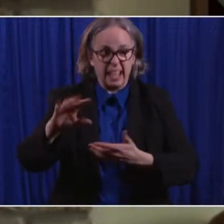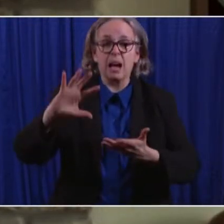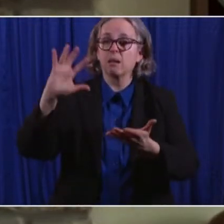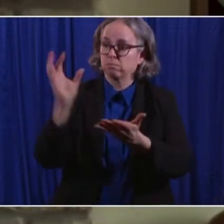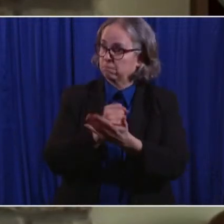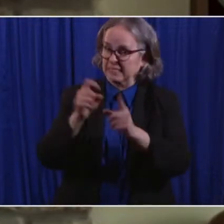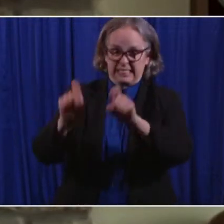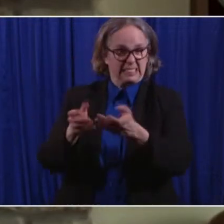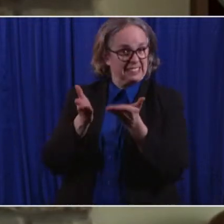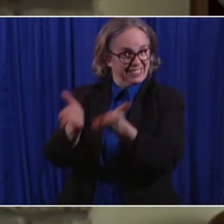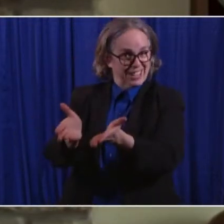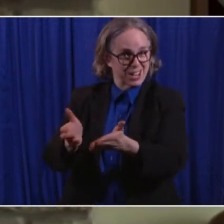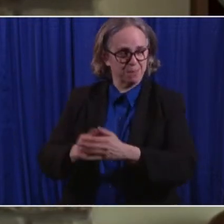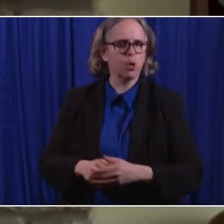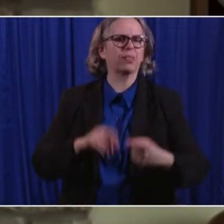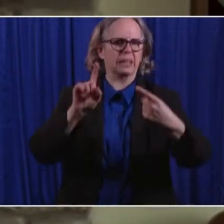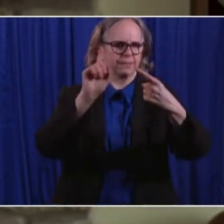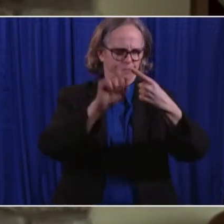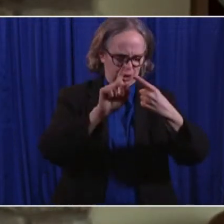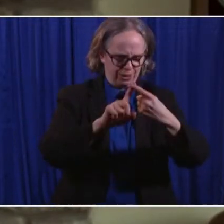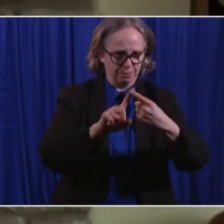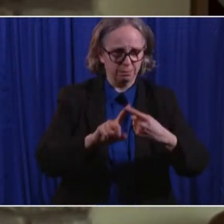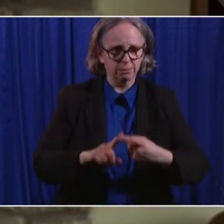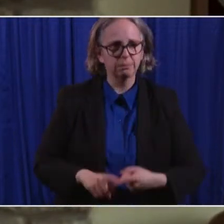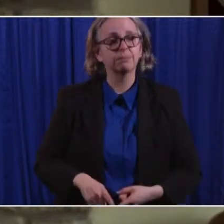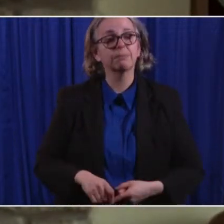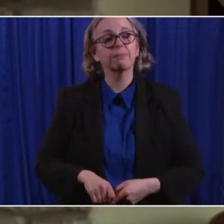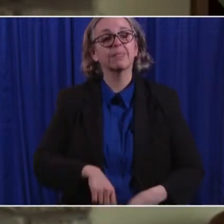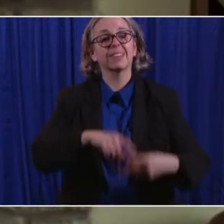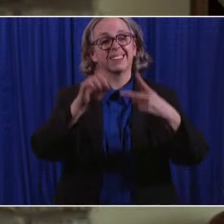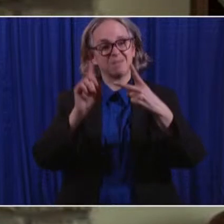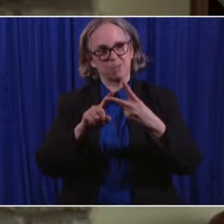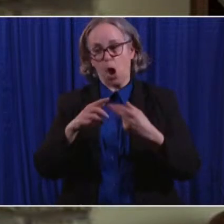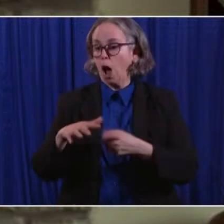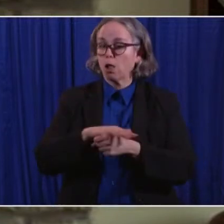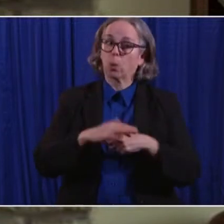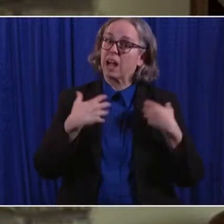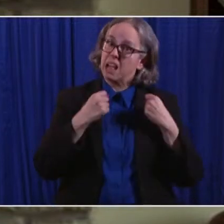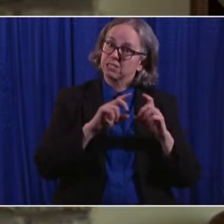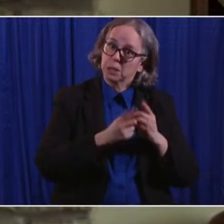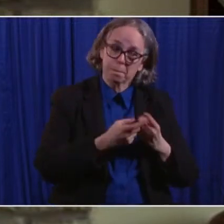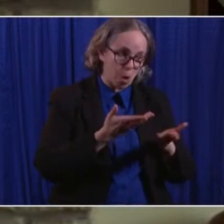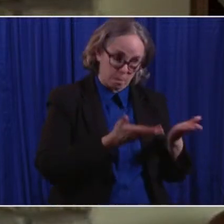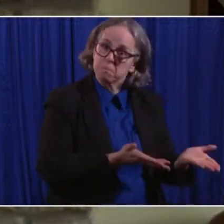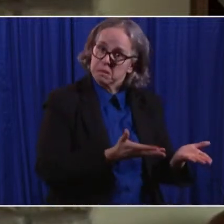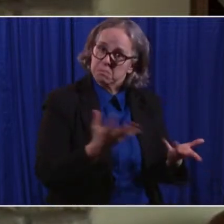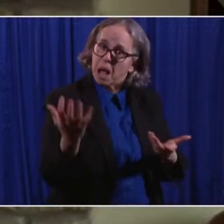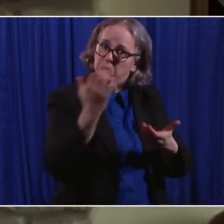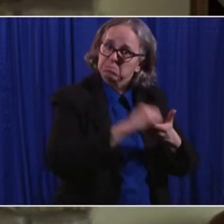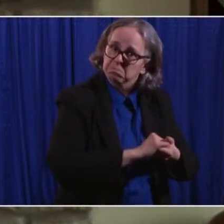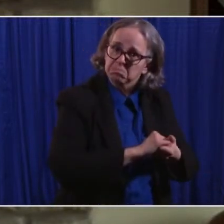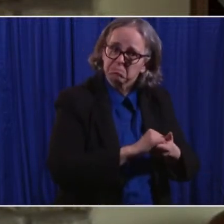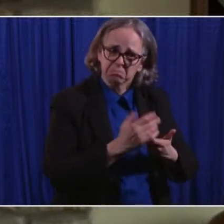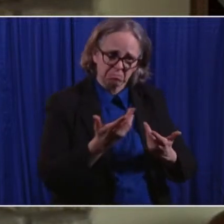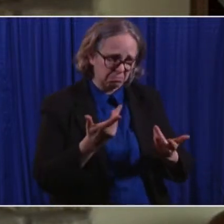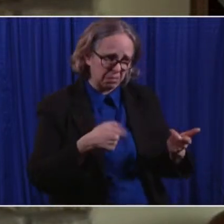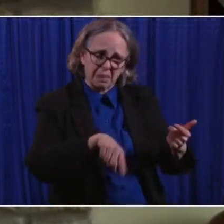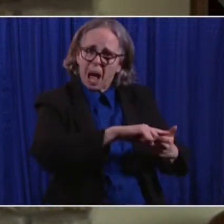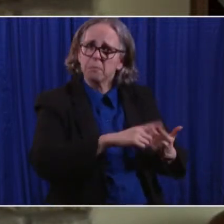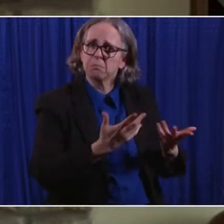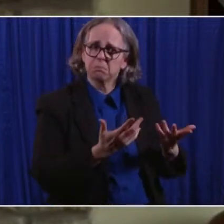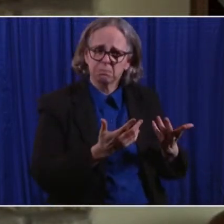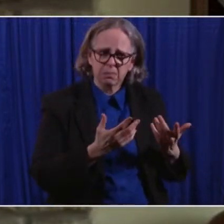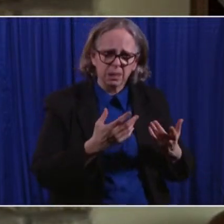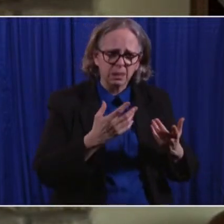For at-home tests, we're working with local health departments to use them to address the local priorities